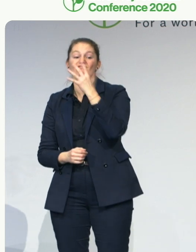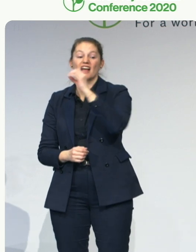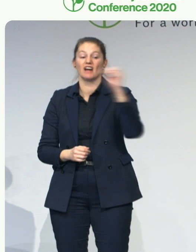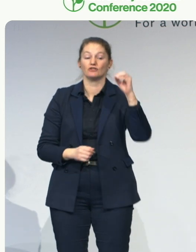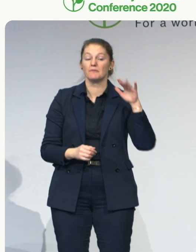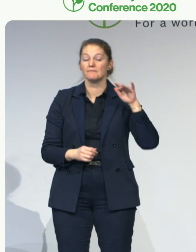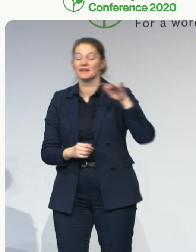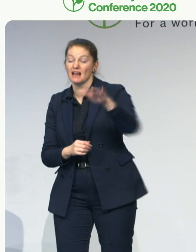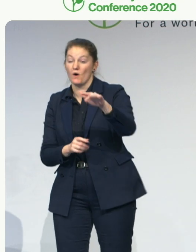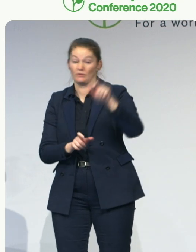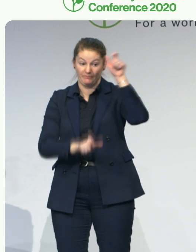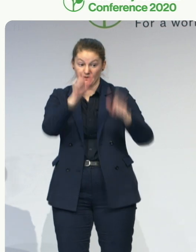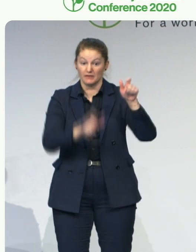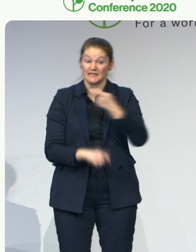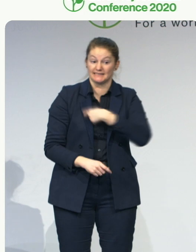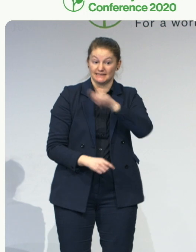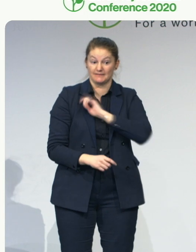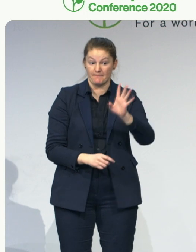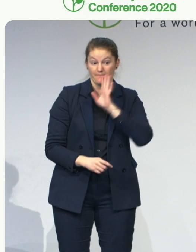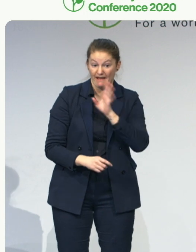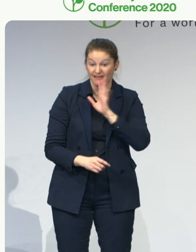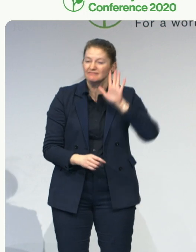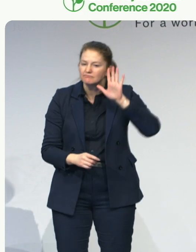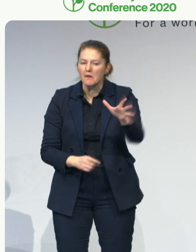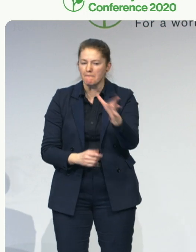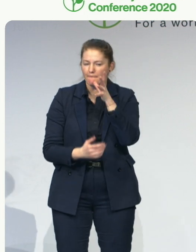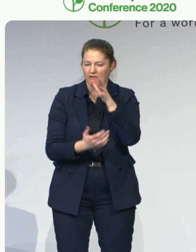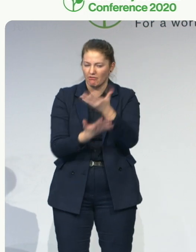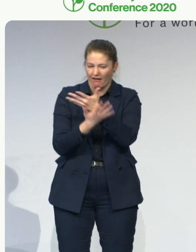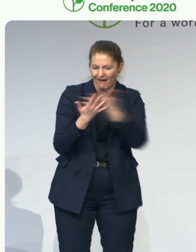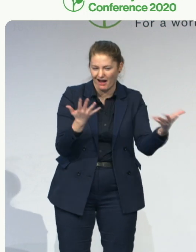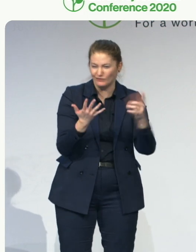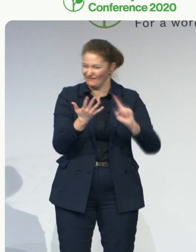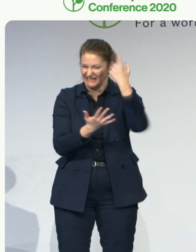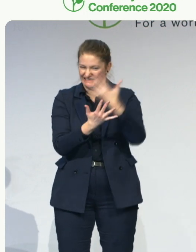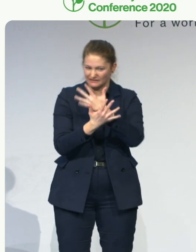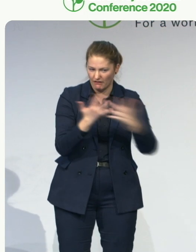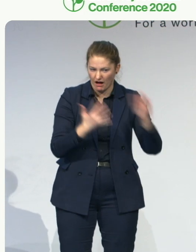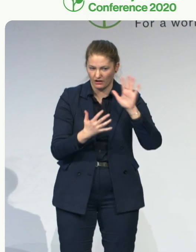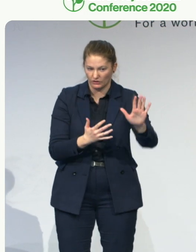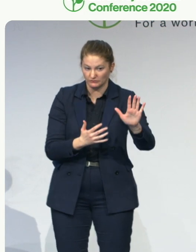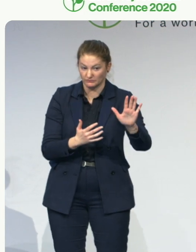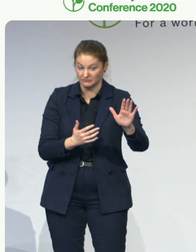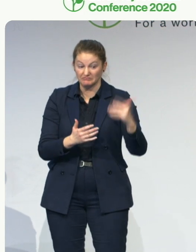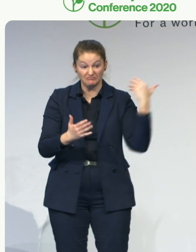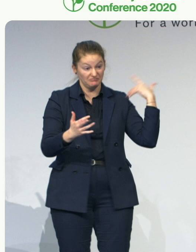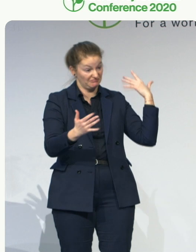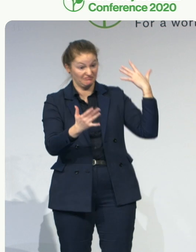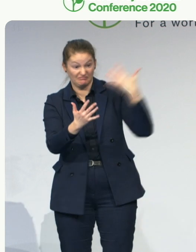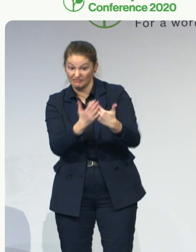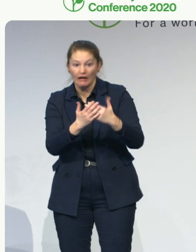people in their mother tongue we have not yet reached to date. And to announce